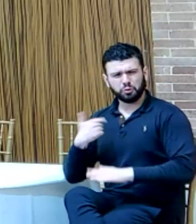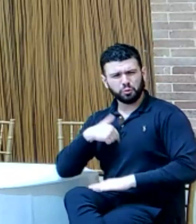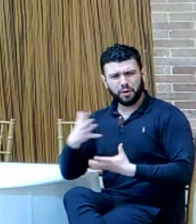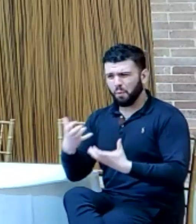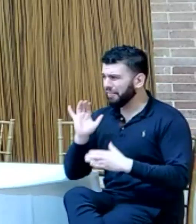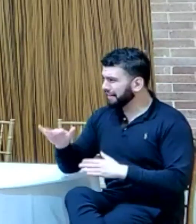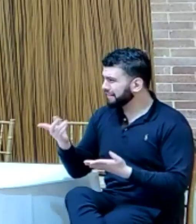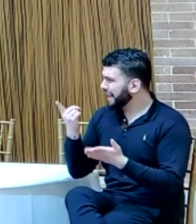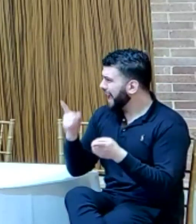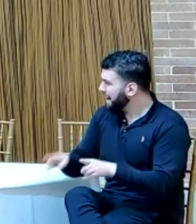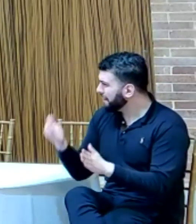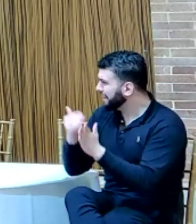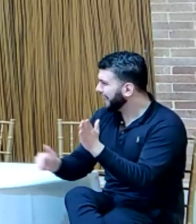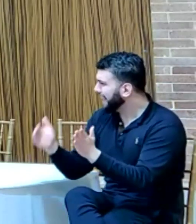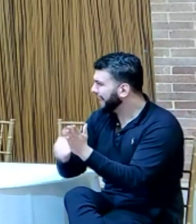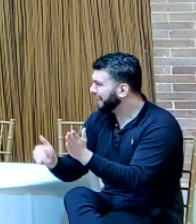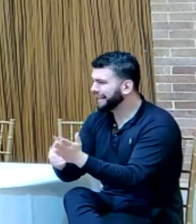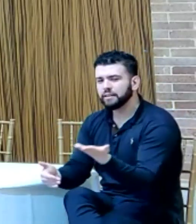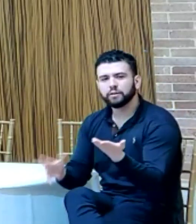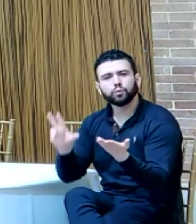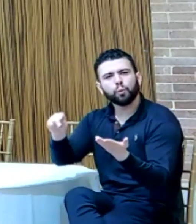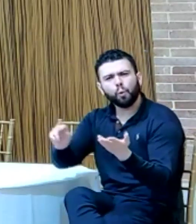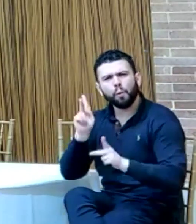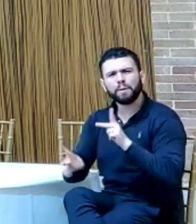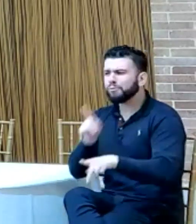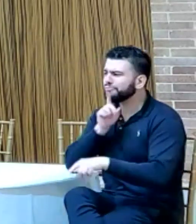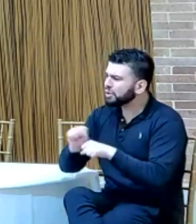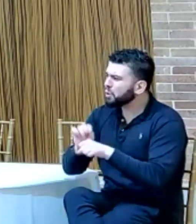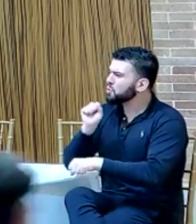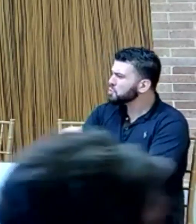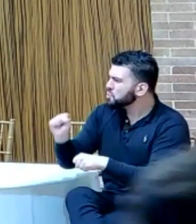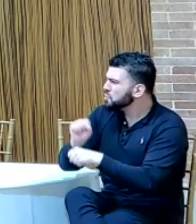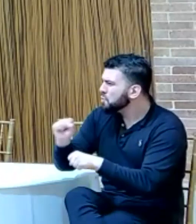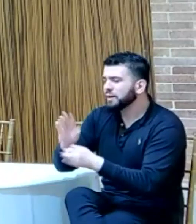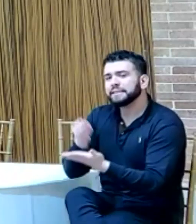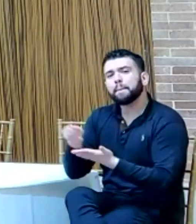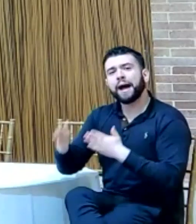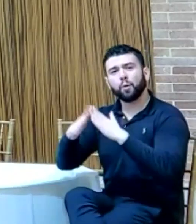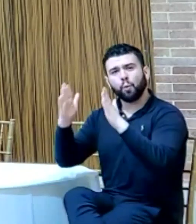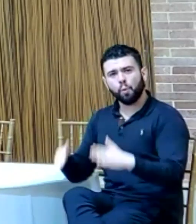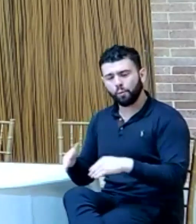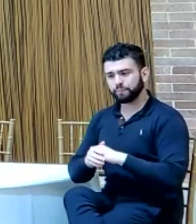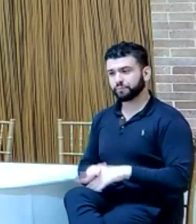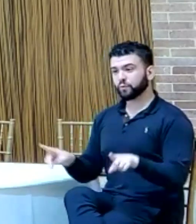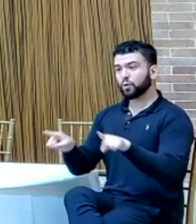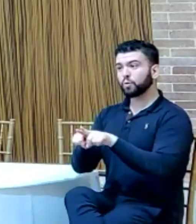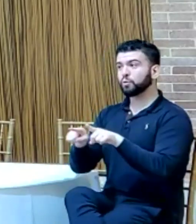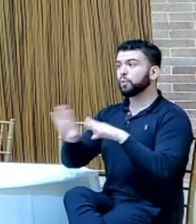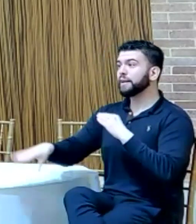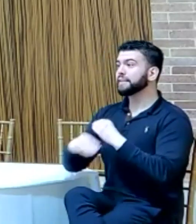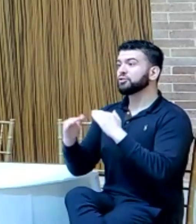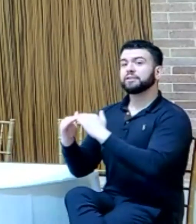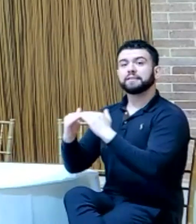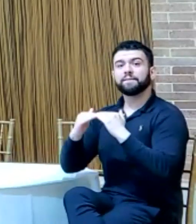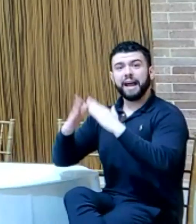we we don't want to see happen again people work too hard become homeowners and let me just say this too in addition to the fair housing act we have other